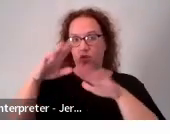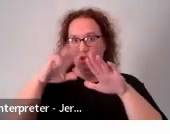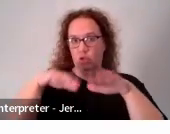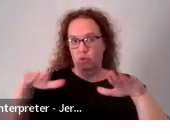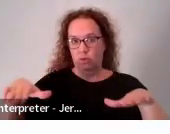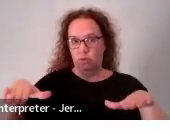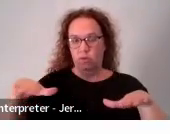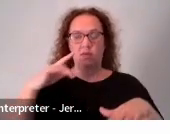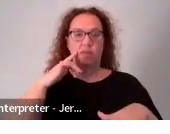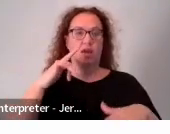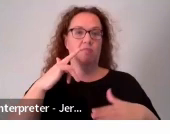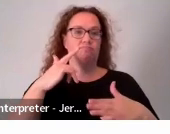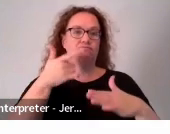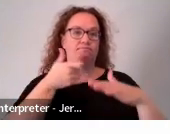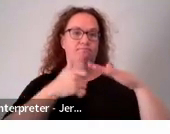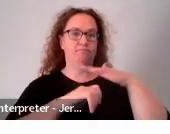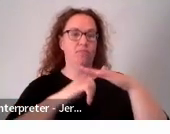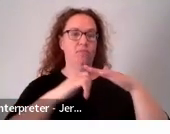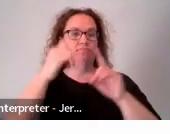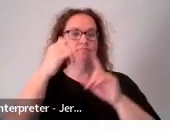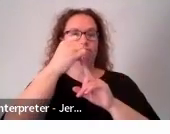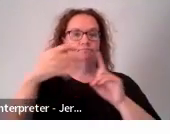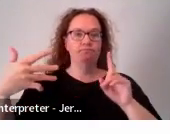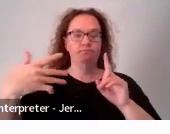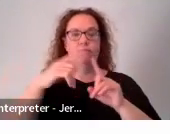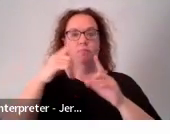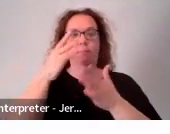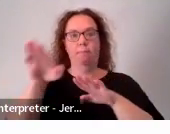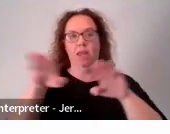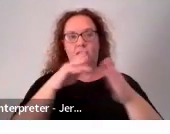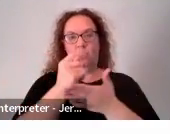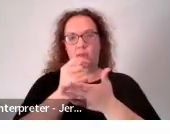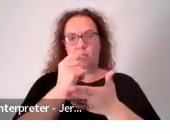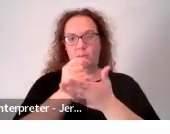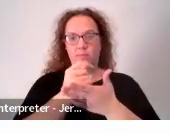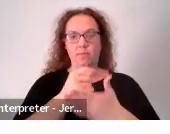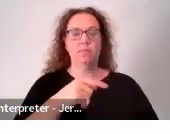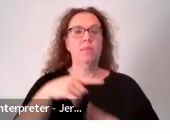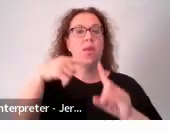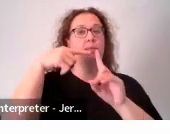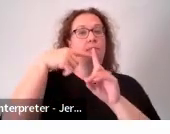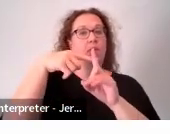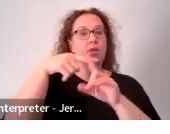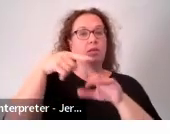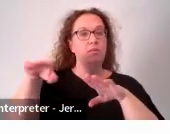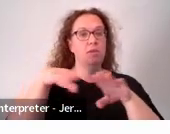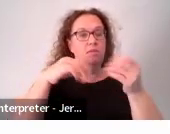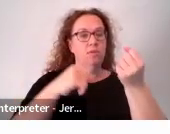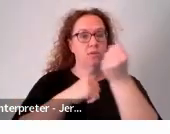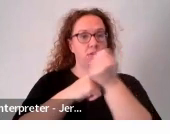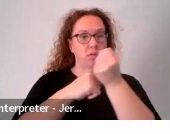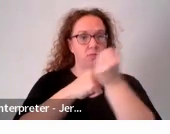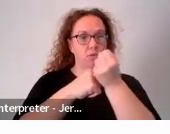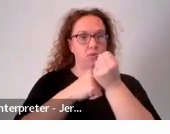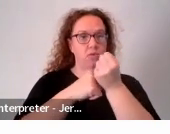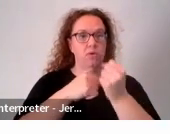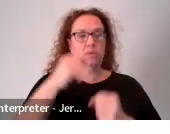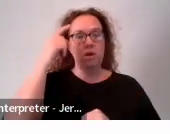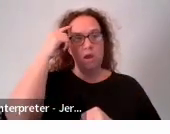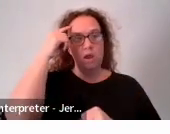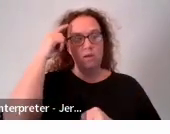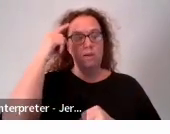children that fall within the umbrella of behavior therapy. So that's positive behavior supports, cognitive